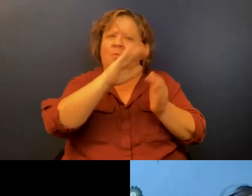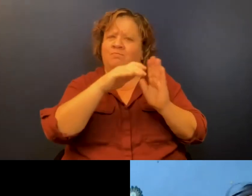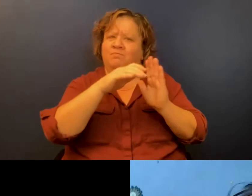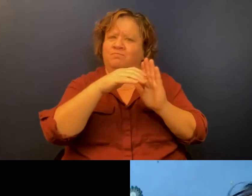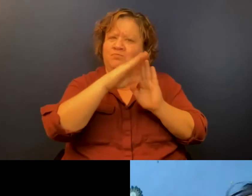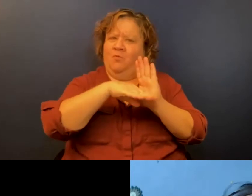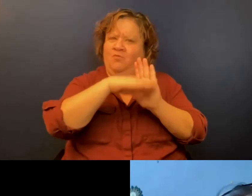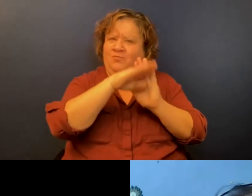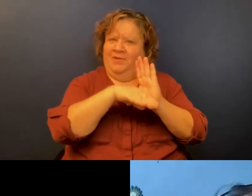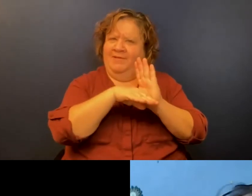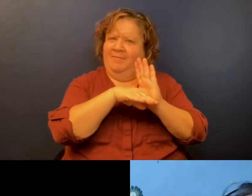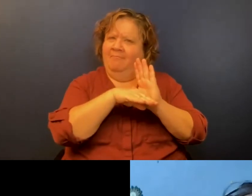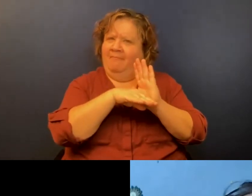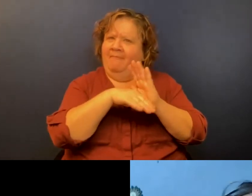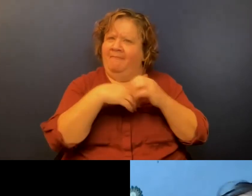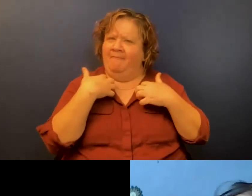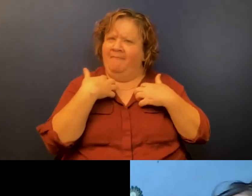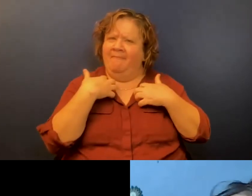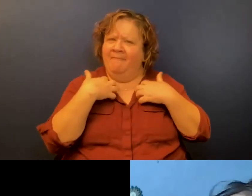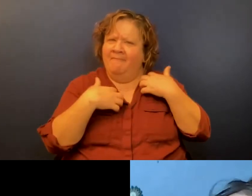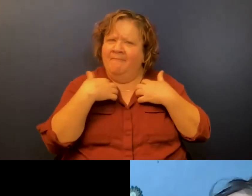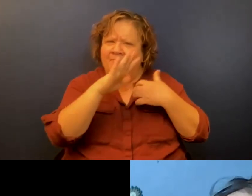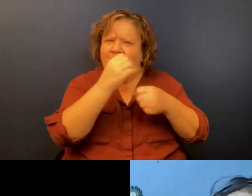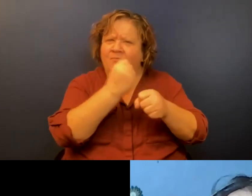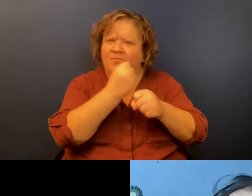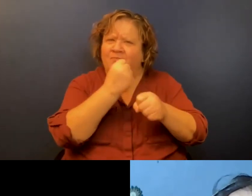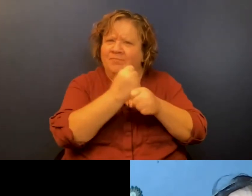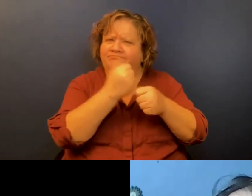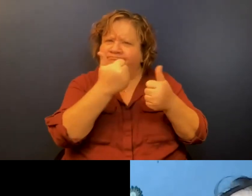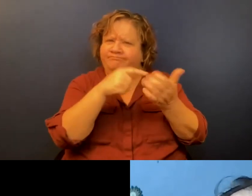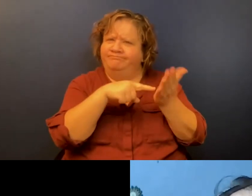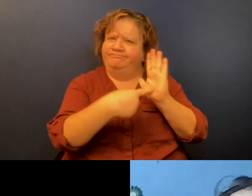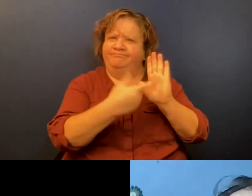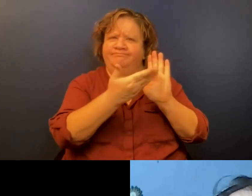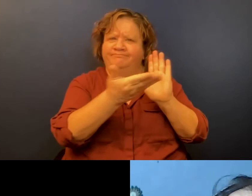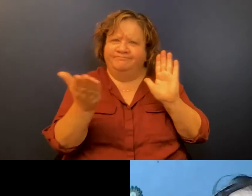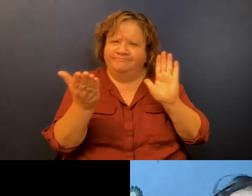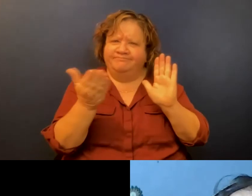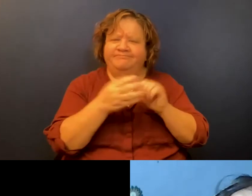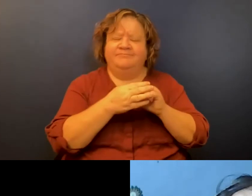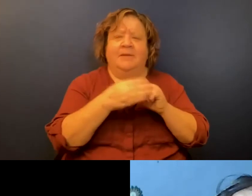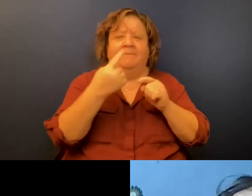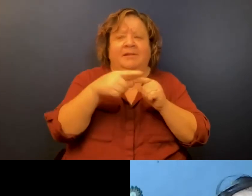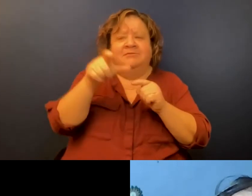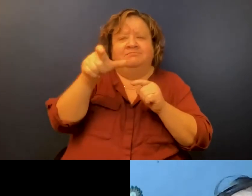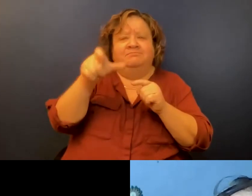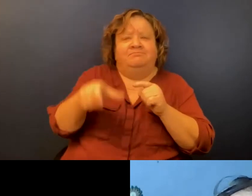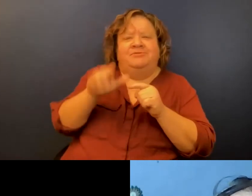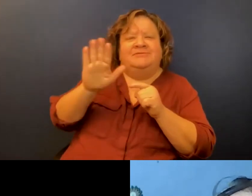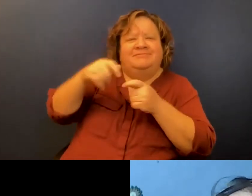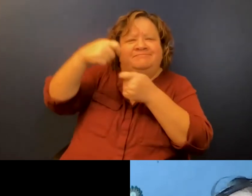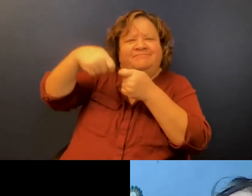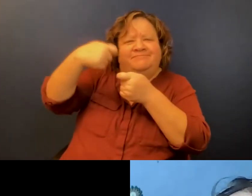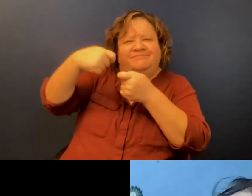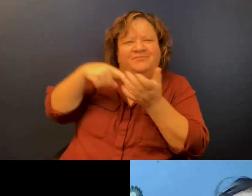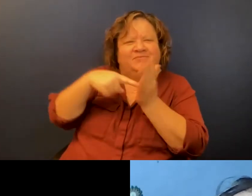done, as well as the story that you have shared with us, because it's necessary